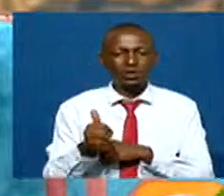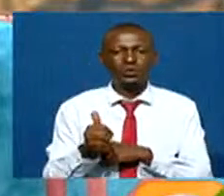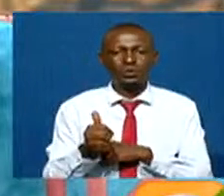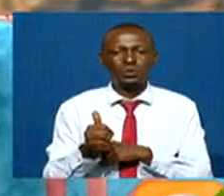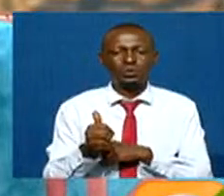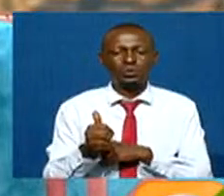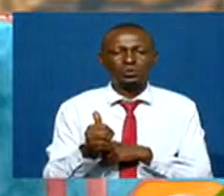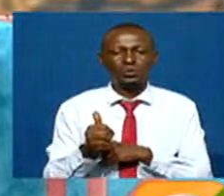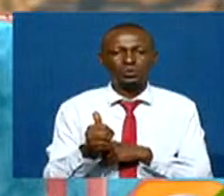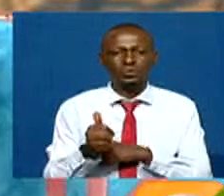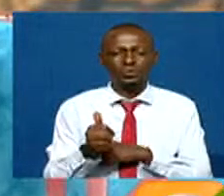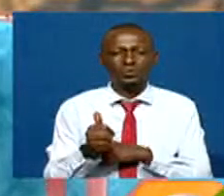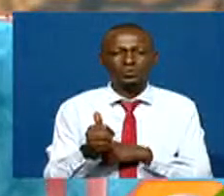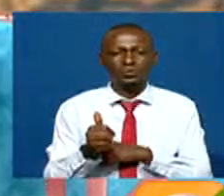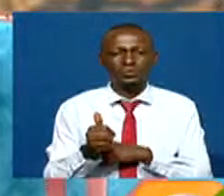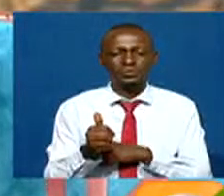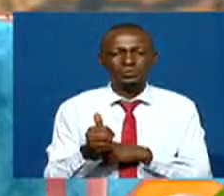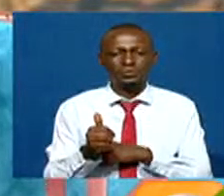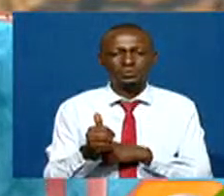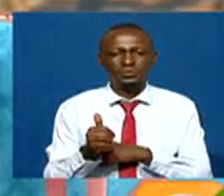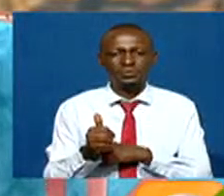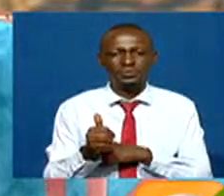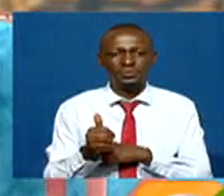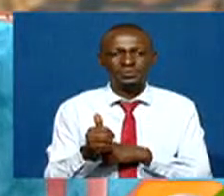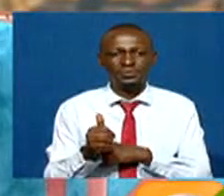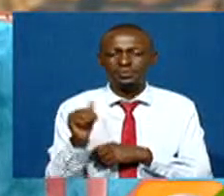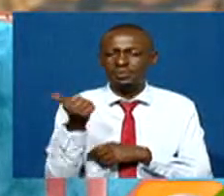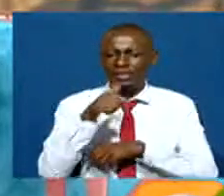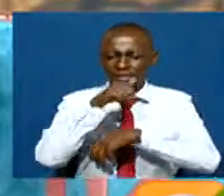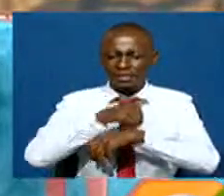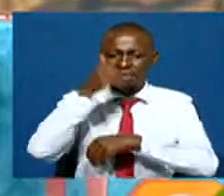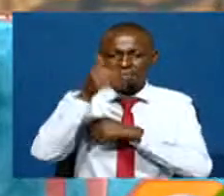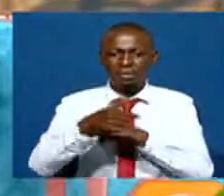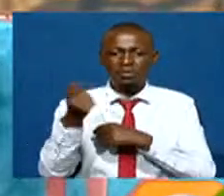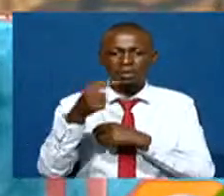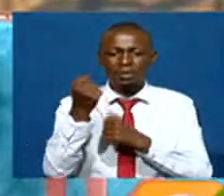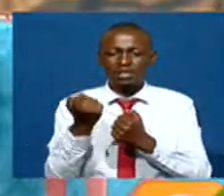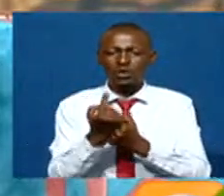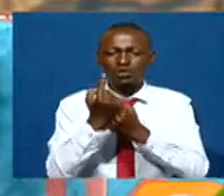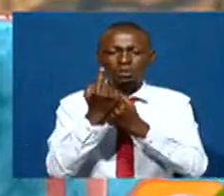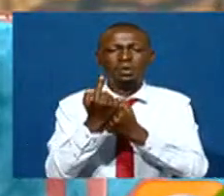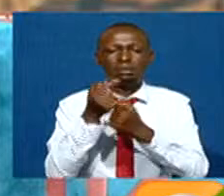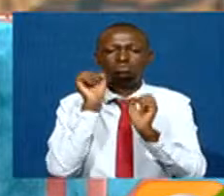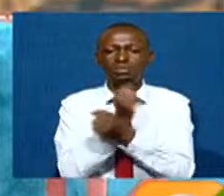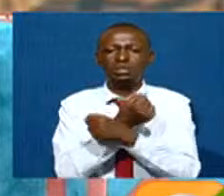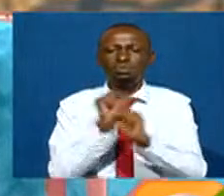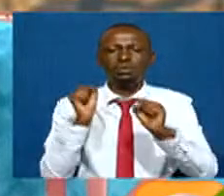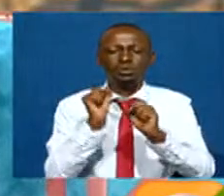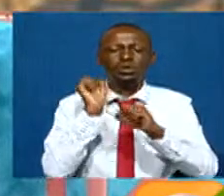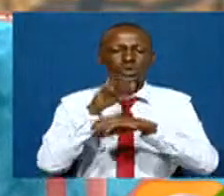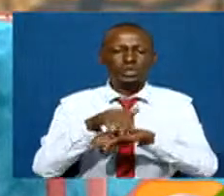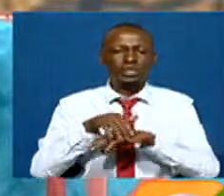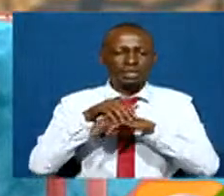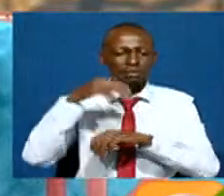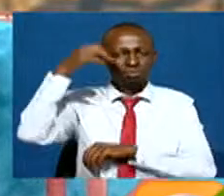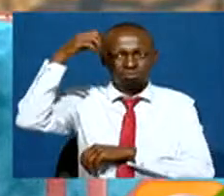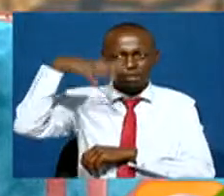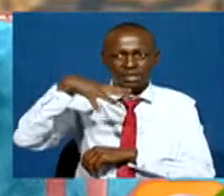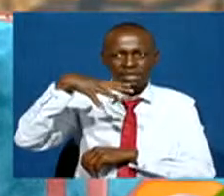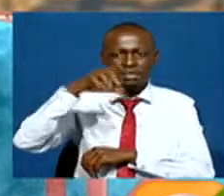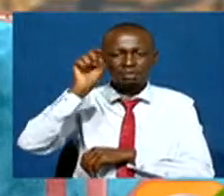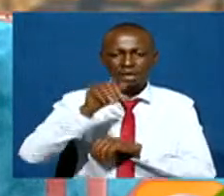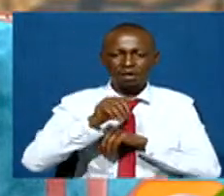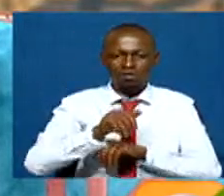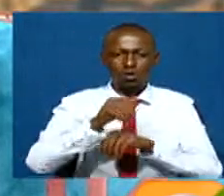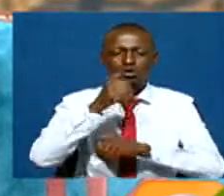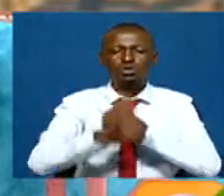token meter or your prepaid meter, any time after November, you would not be able to load the tokens unless you follow the same